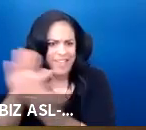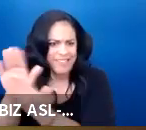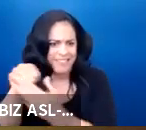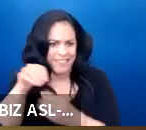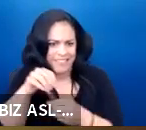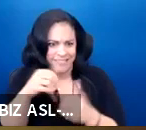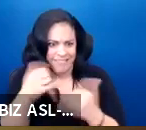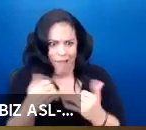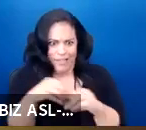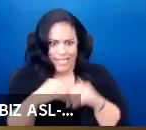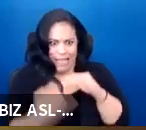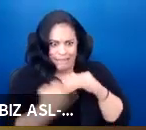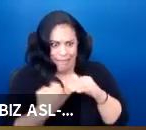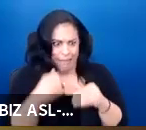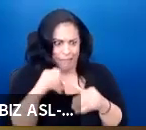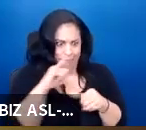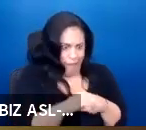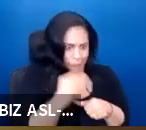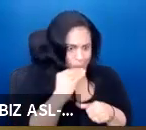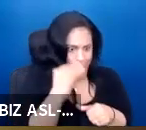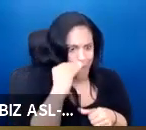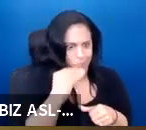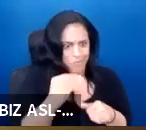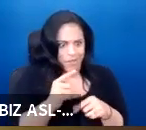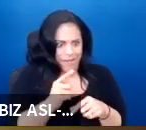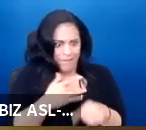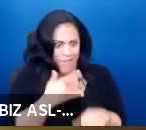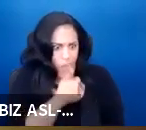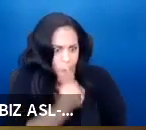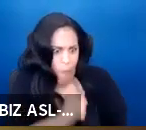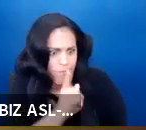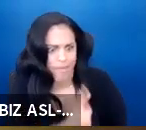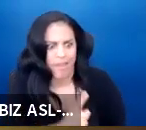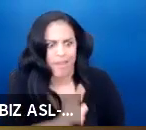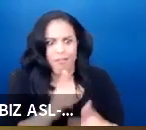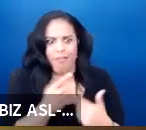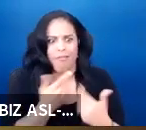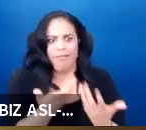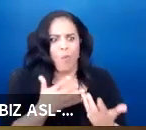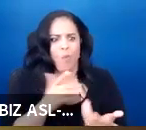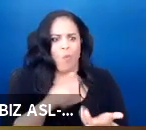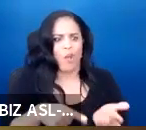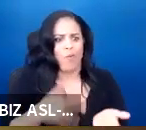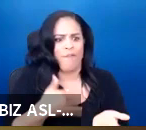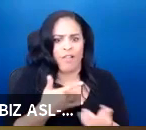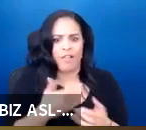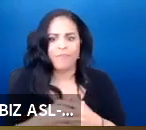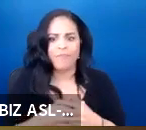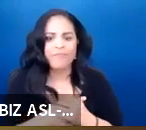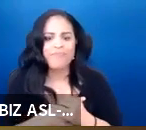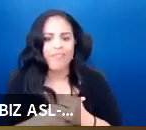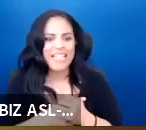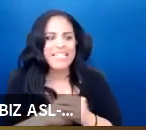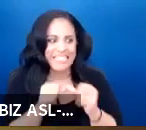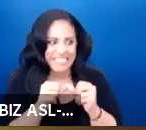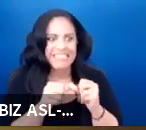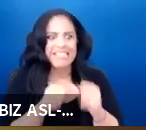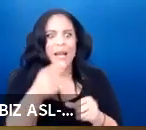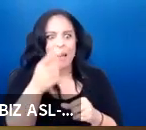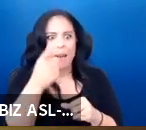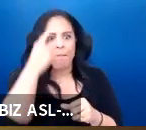I think, you know, loneliness, what have you. Yeah. Constant memory flashbacks